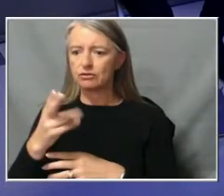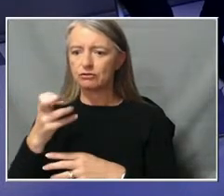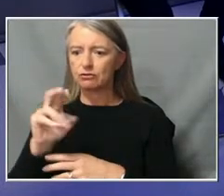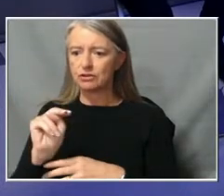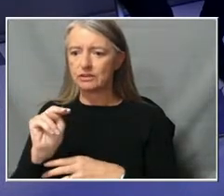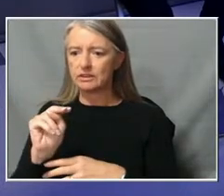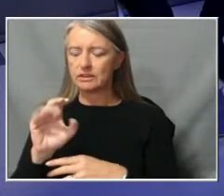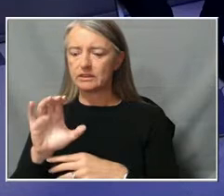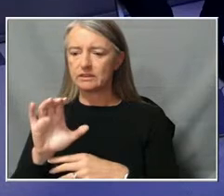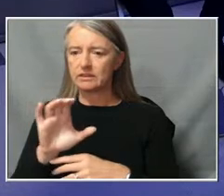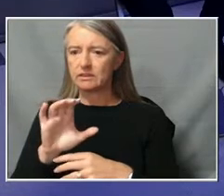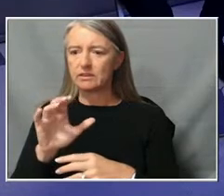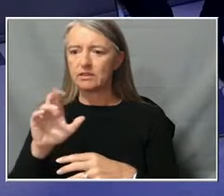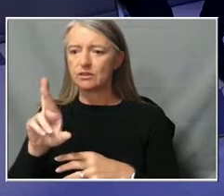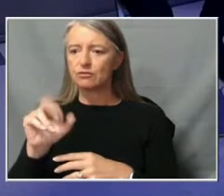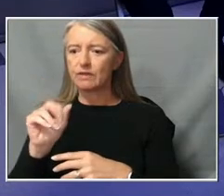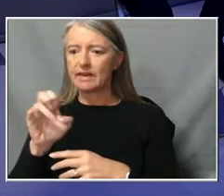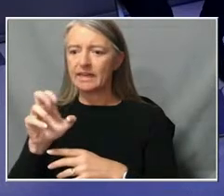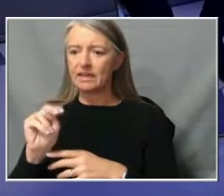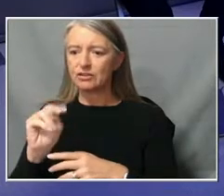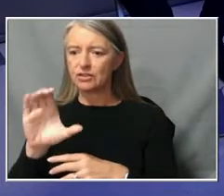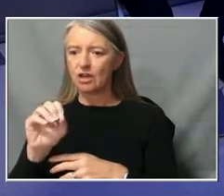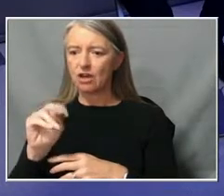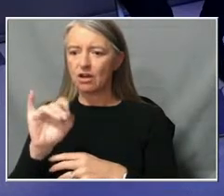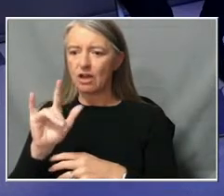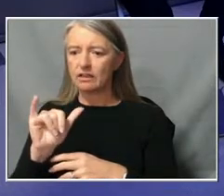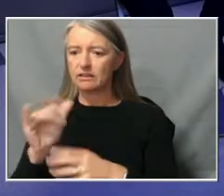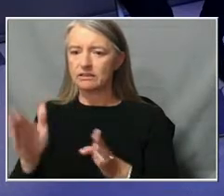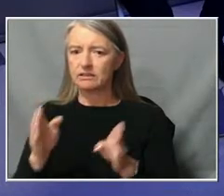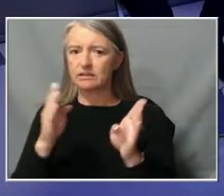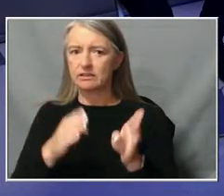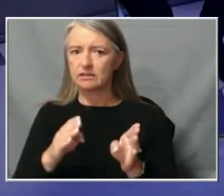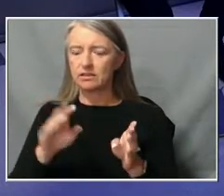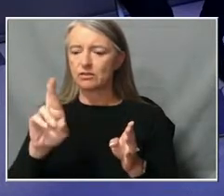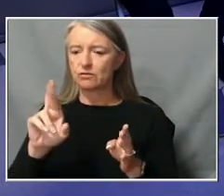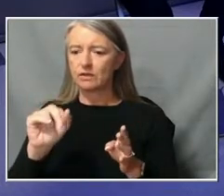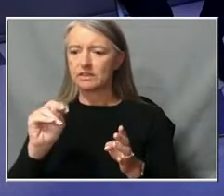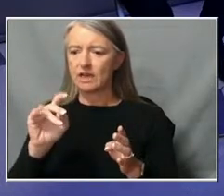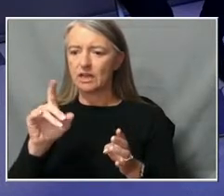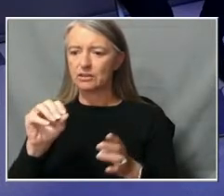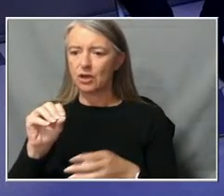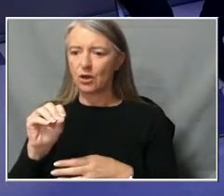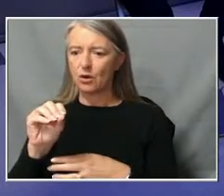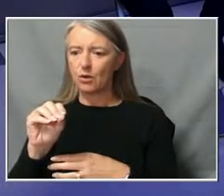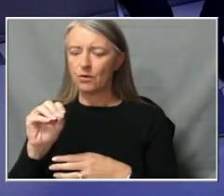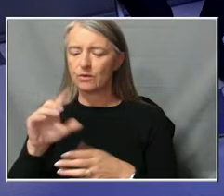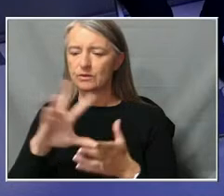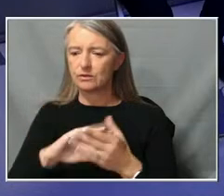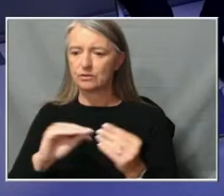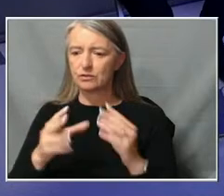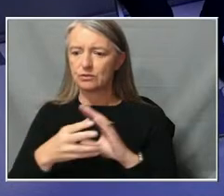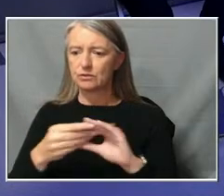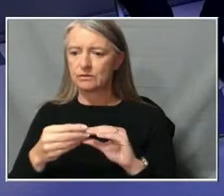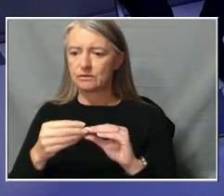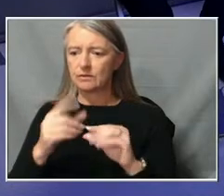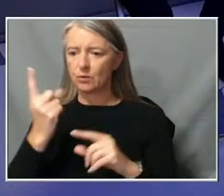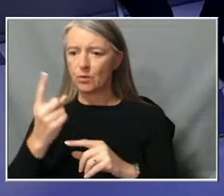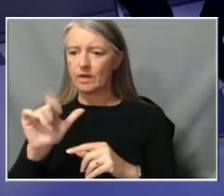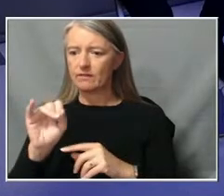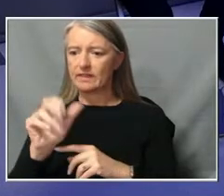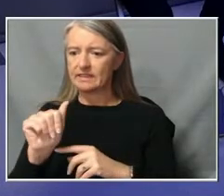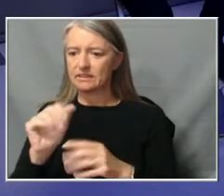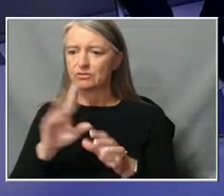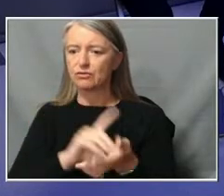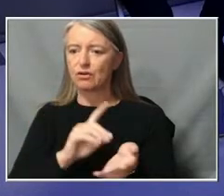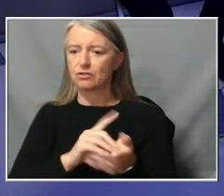Service Chief of Radiation Oncology at the Cancer Center. And then you saw Dr. Ronnie Rotondo. He was in that story. He was one of Lisa's doctors. He's